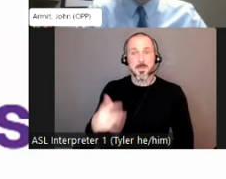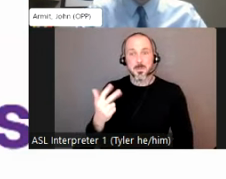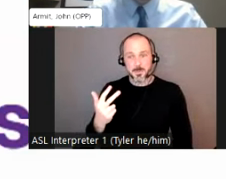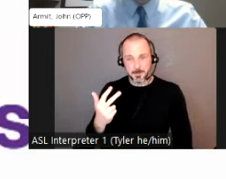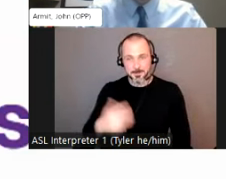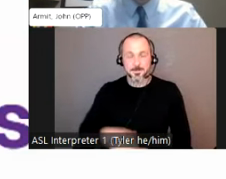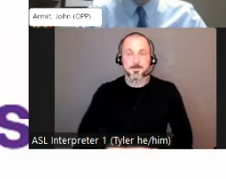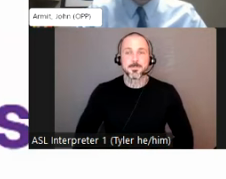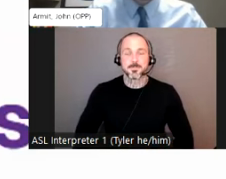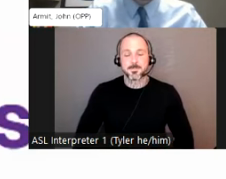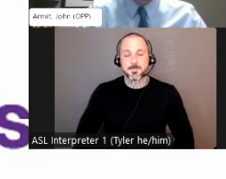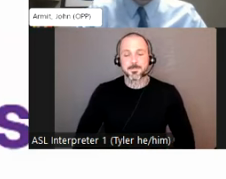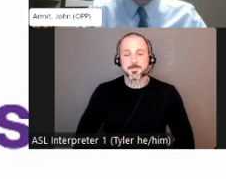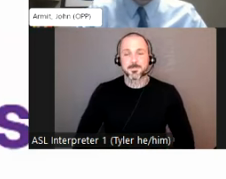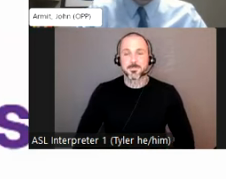have the